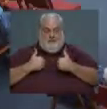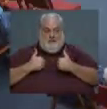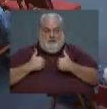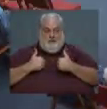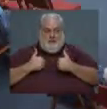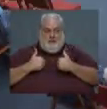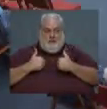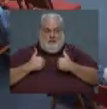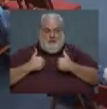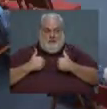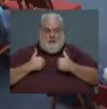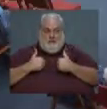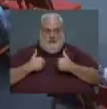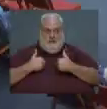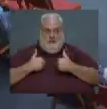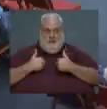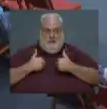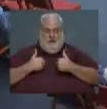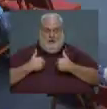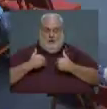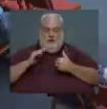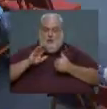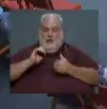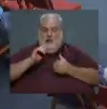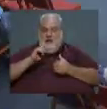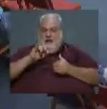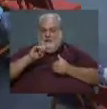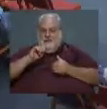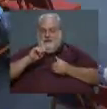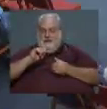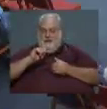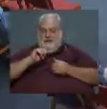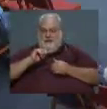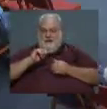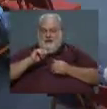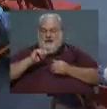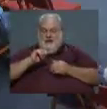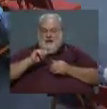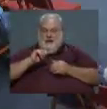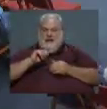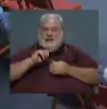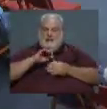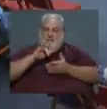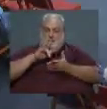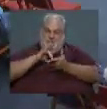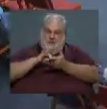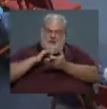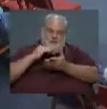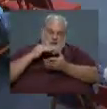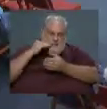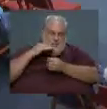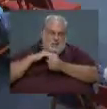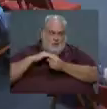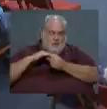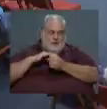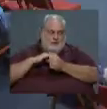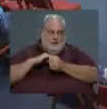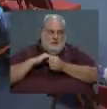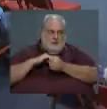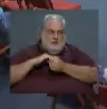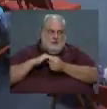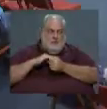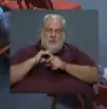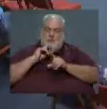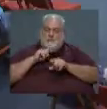the neighborhood. Your exit over here, where you're going out, mm-hmm. that's right down in the neighborhood. That's